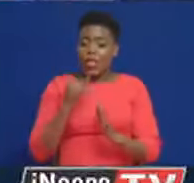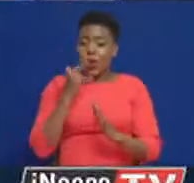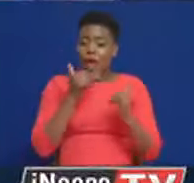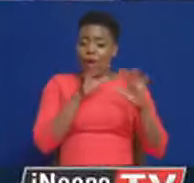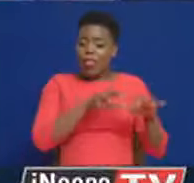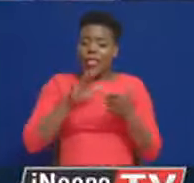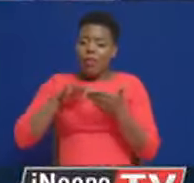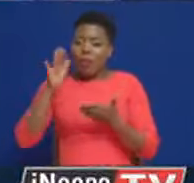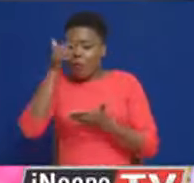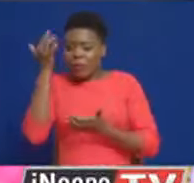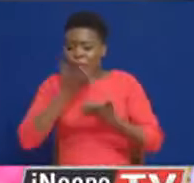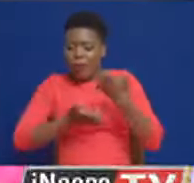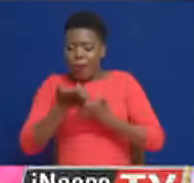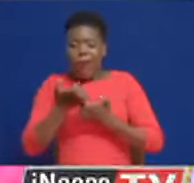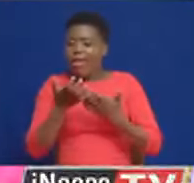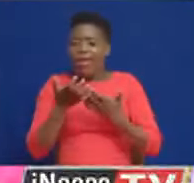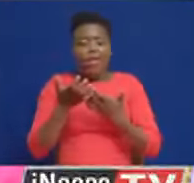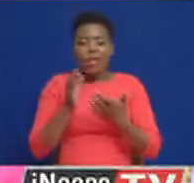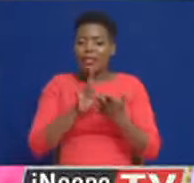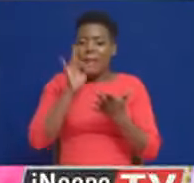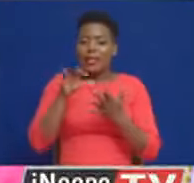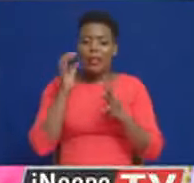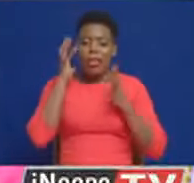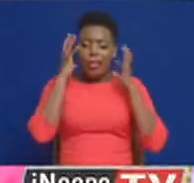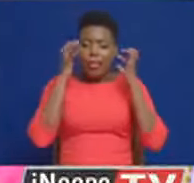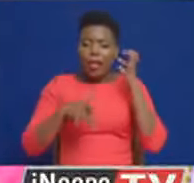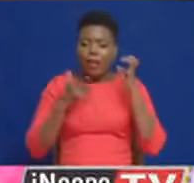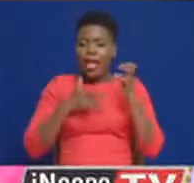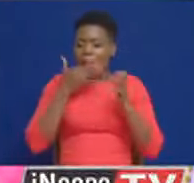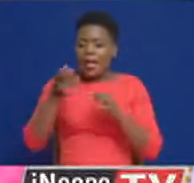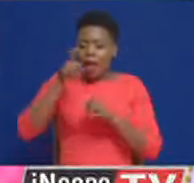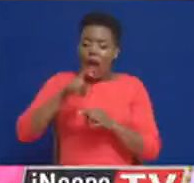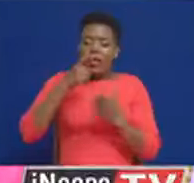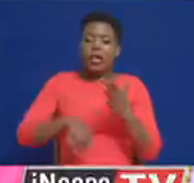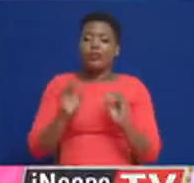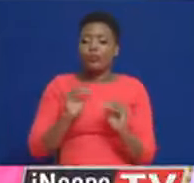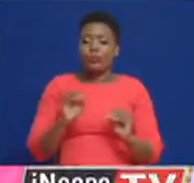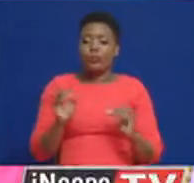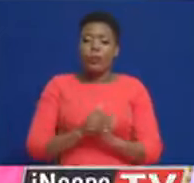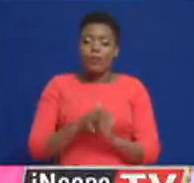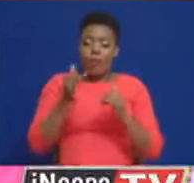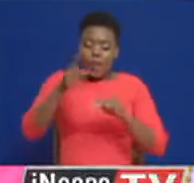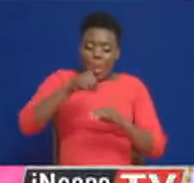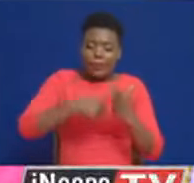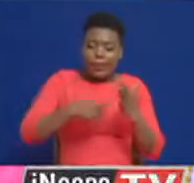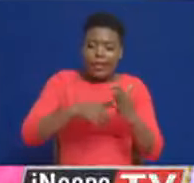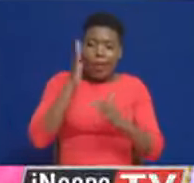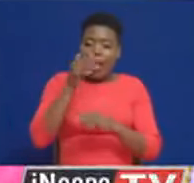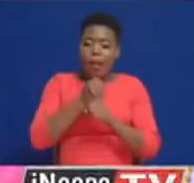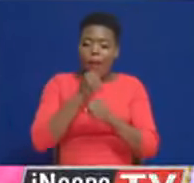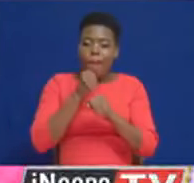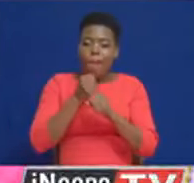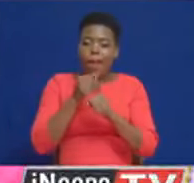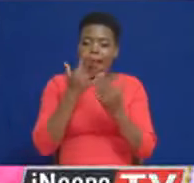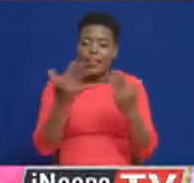high cost of living. The proposed excise duty will lead to higher prices for essential household